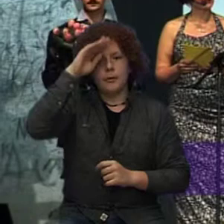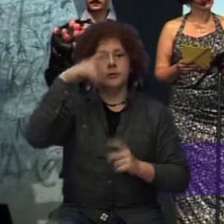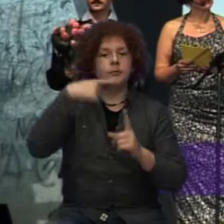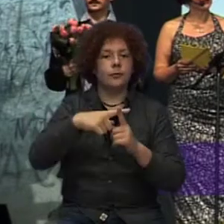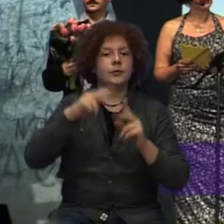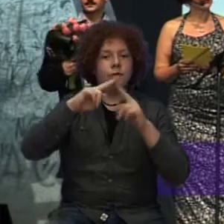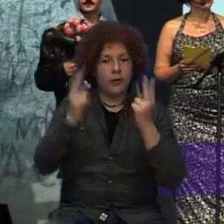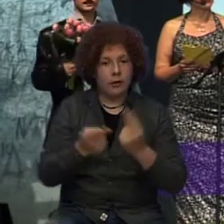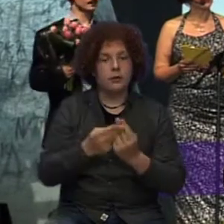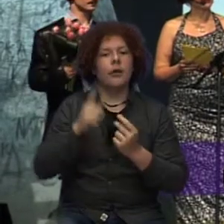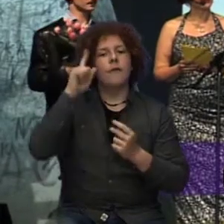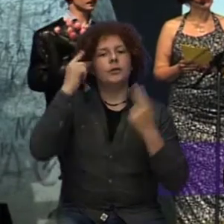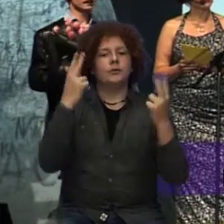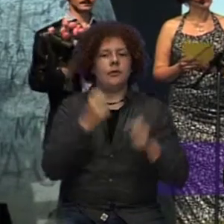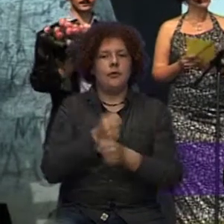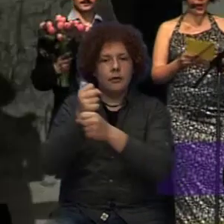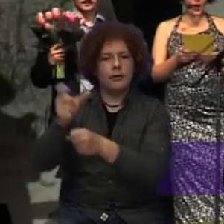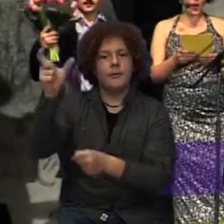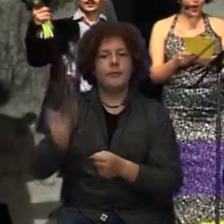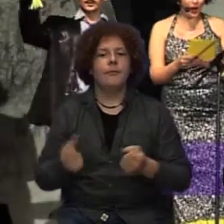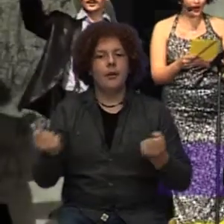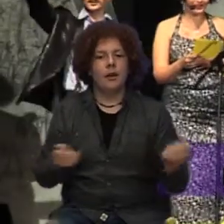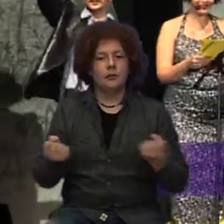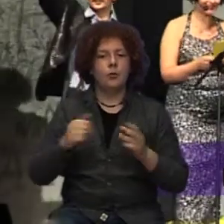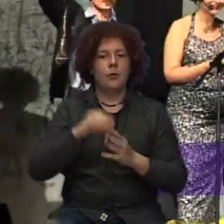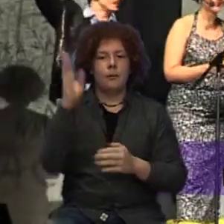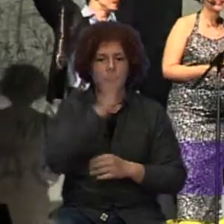svět, režisér Ale Abreu. Gratulujeme!